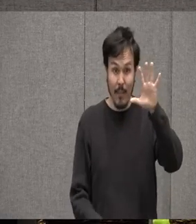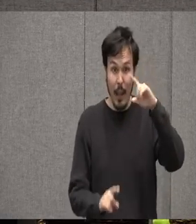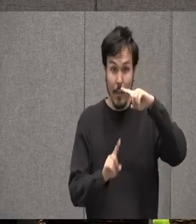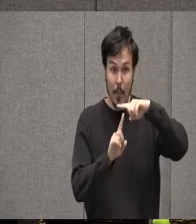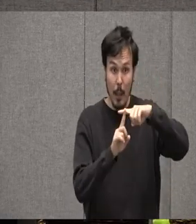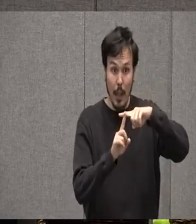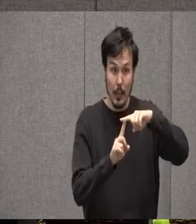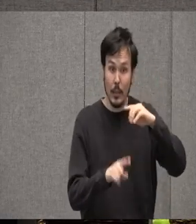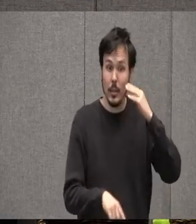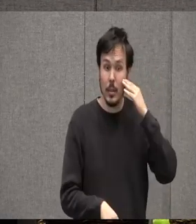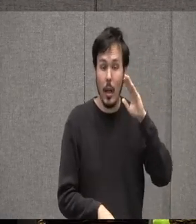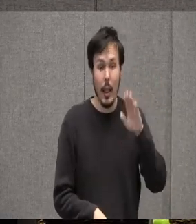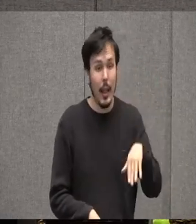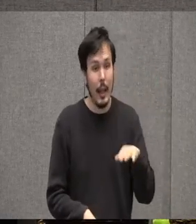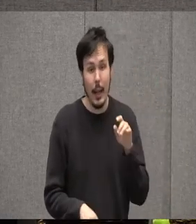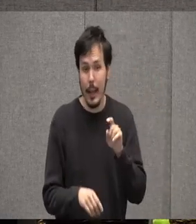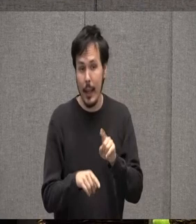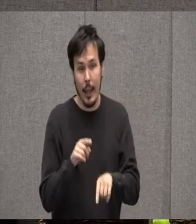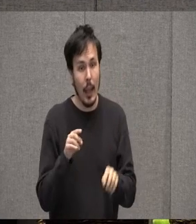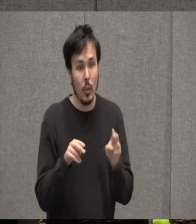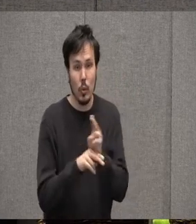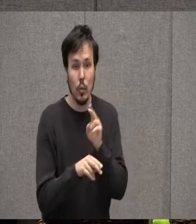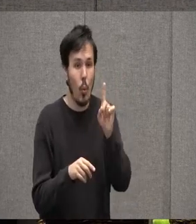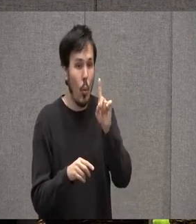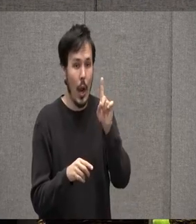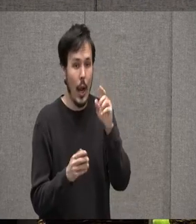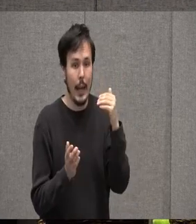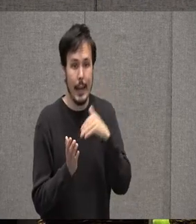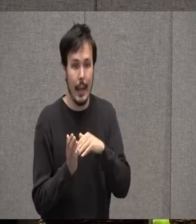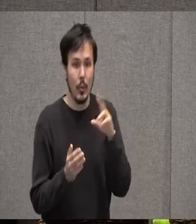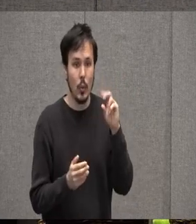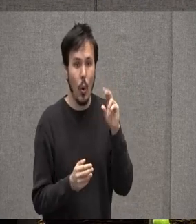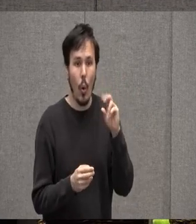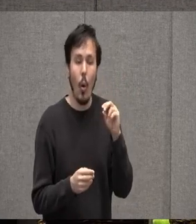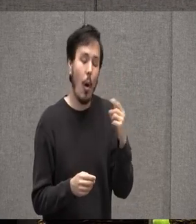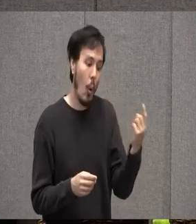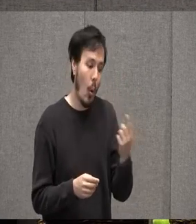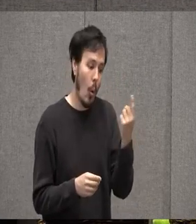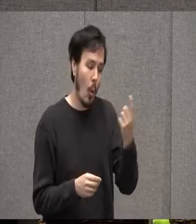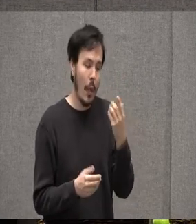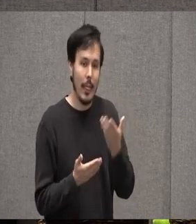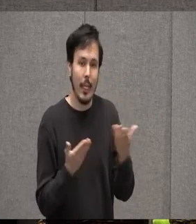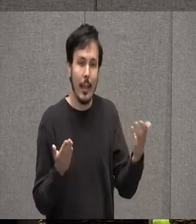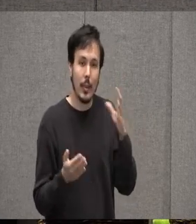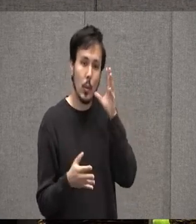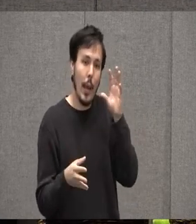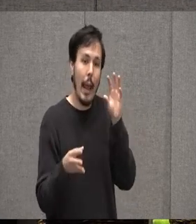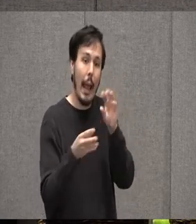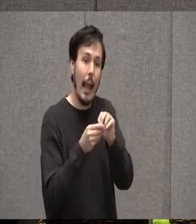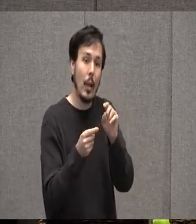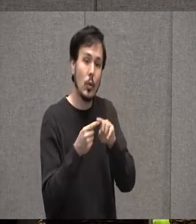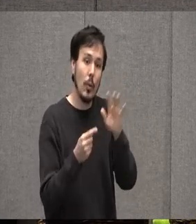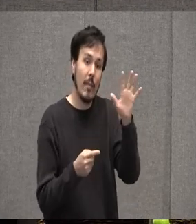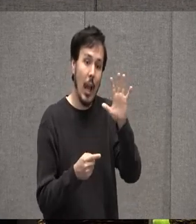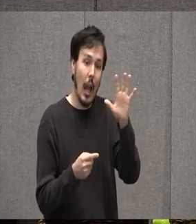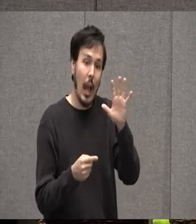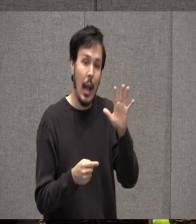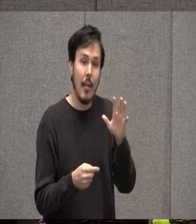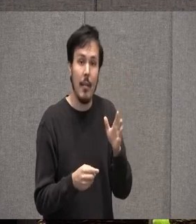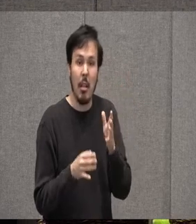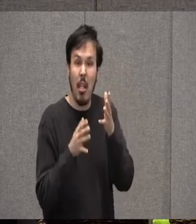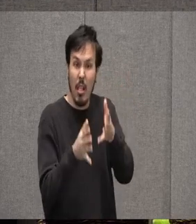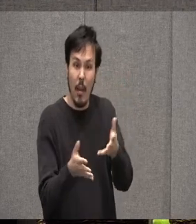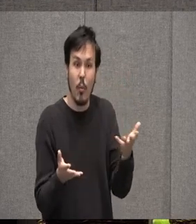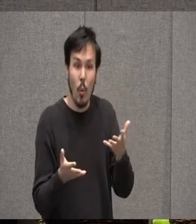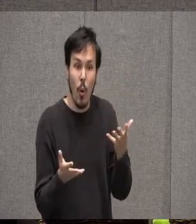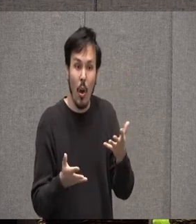remember, I can't use this one again. I can only use things that add up to five. So the only two numbers that I have left to use are a three and a